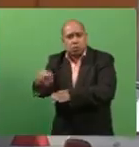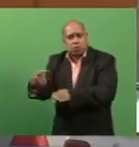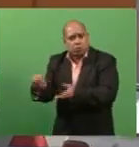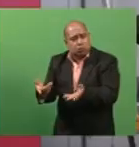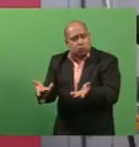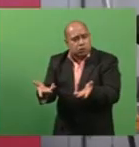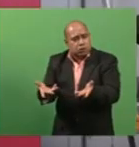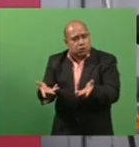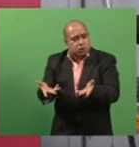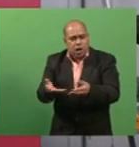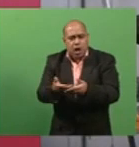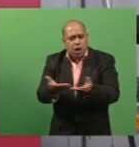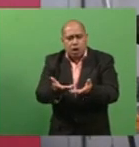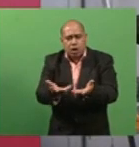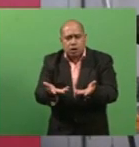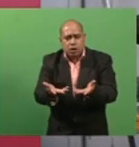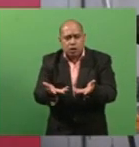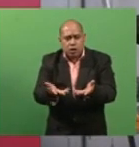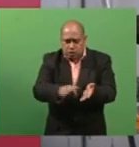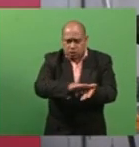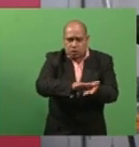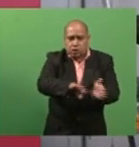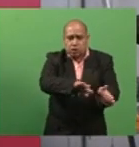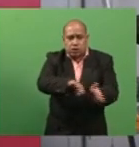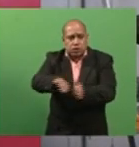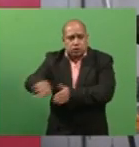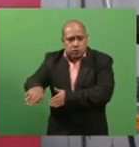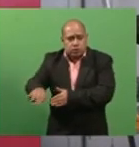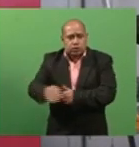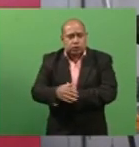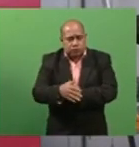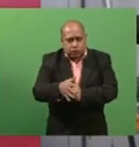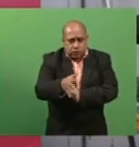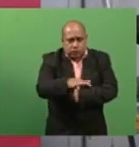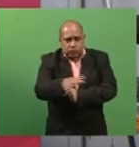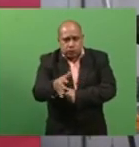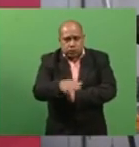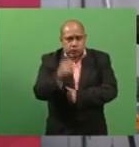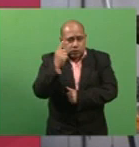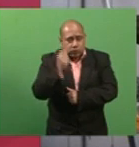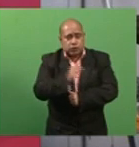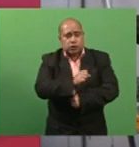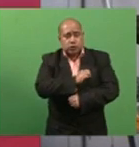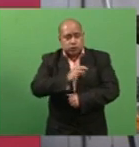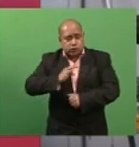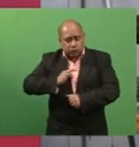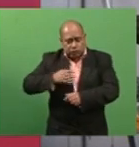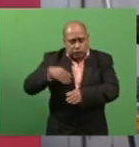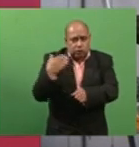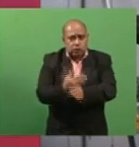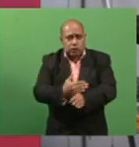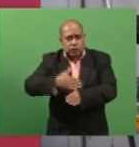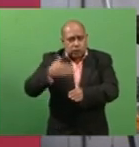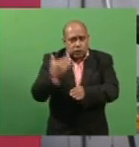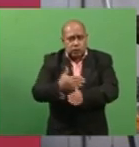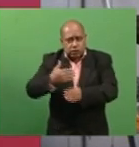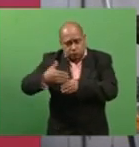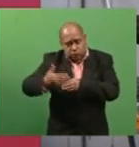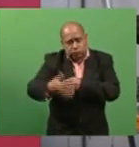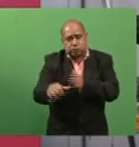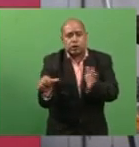precisely this type of uncertainty, our staff have been working tirelessly to keep Fiji's roads safe